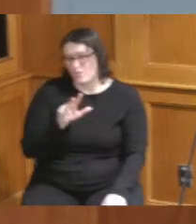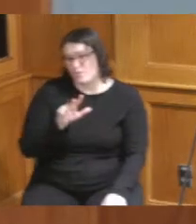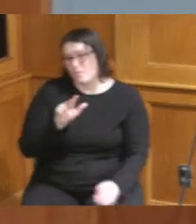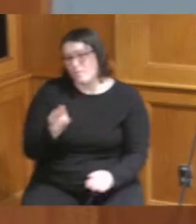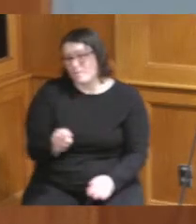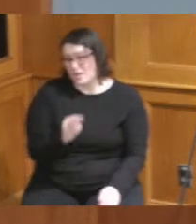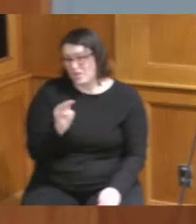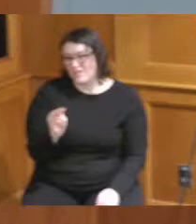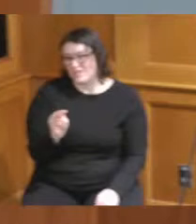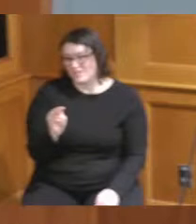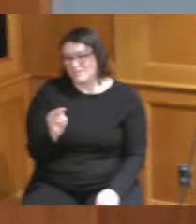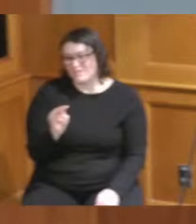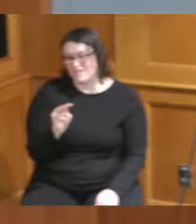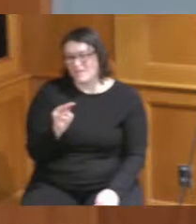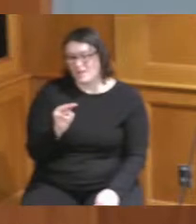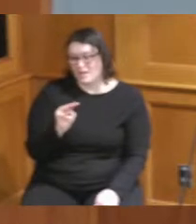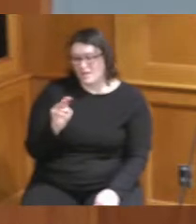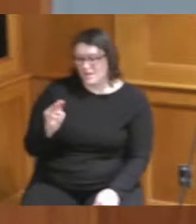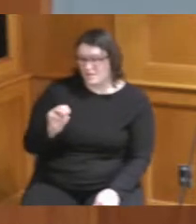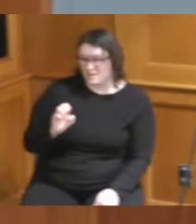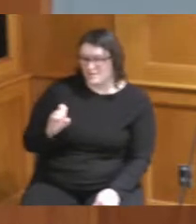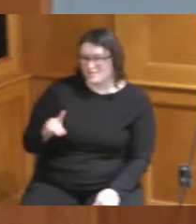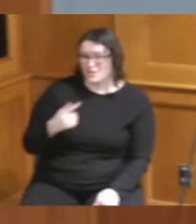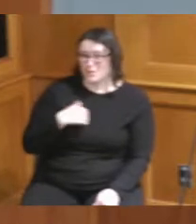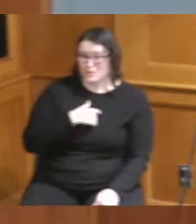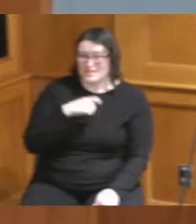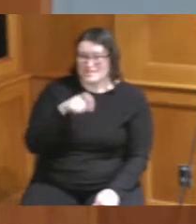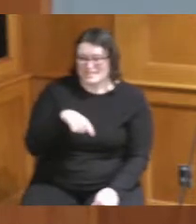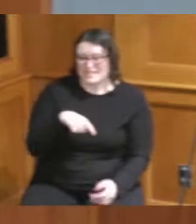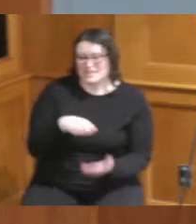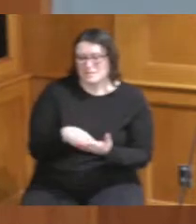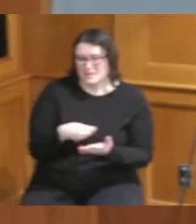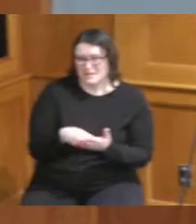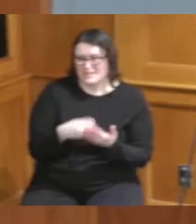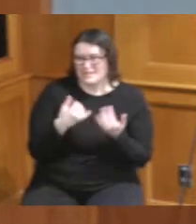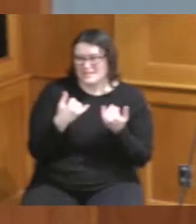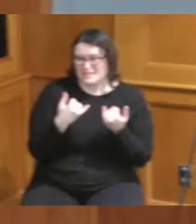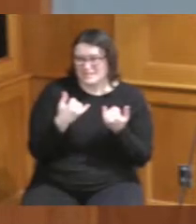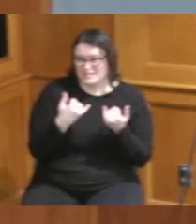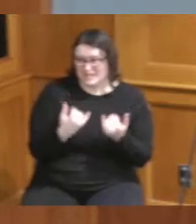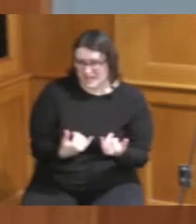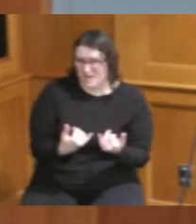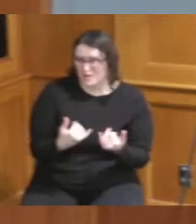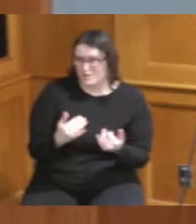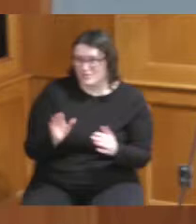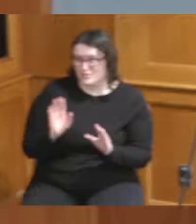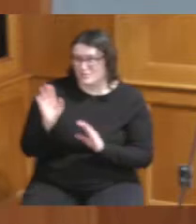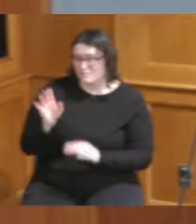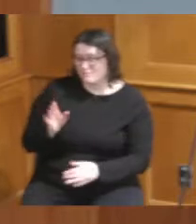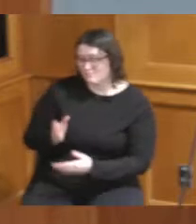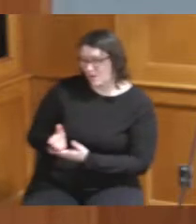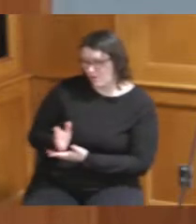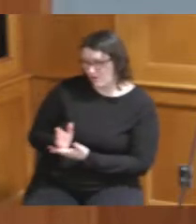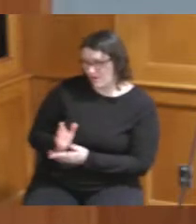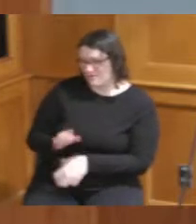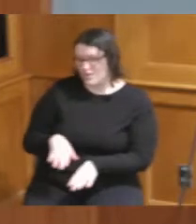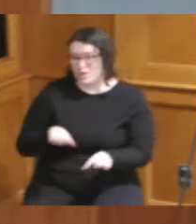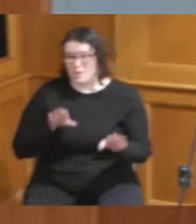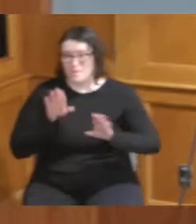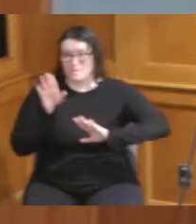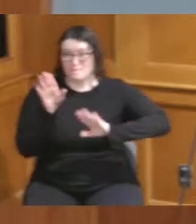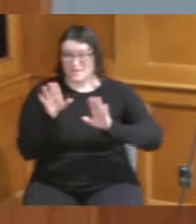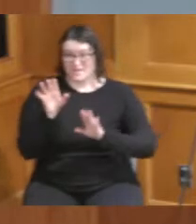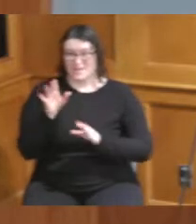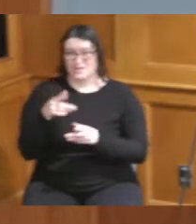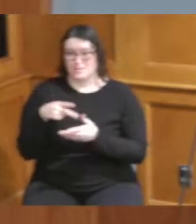million MSD. So we need the money to bid the contract, to pay the contractor, but ODOT